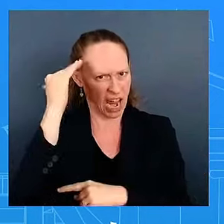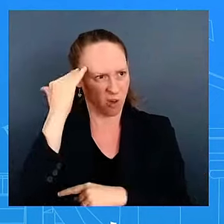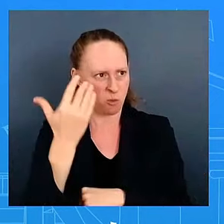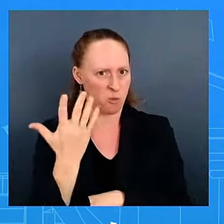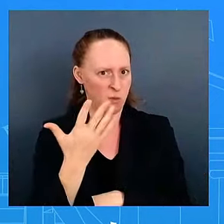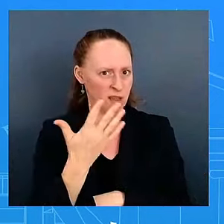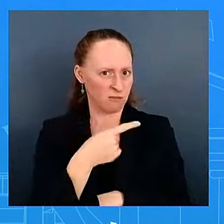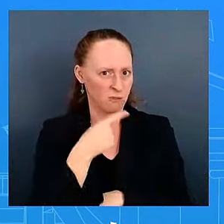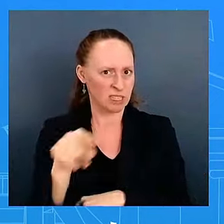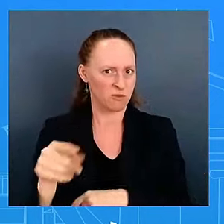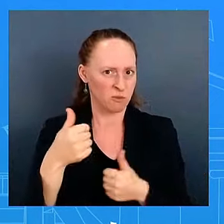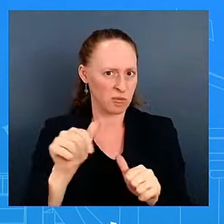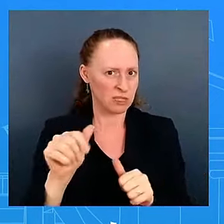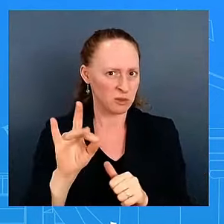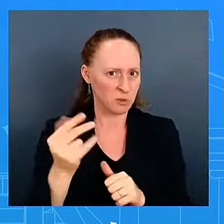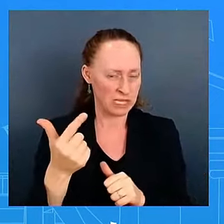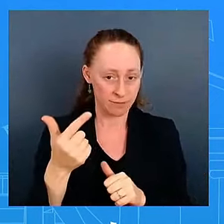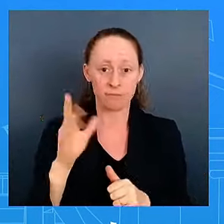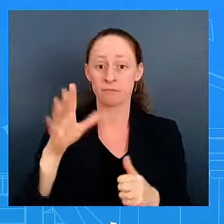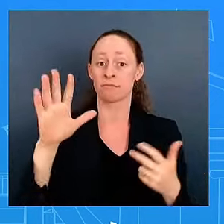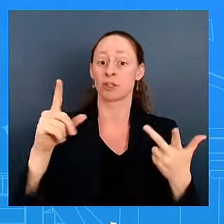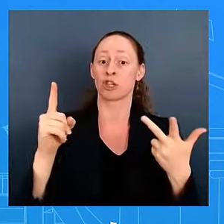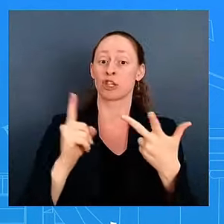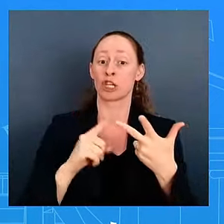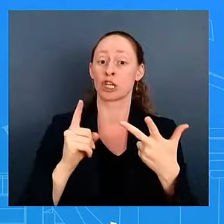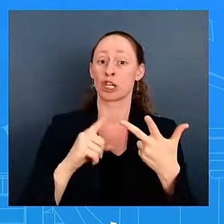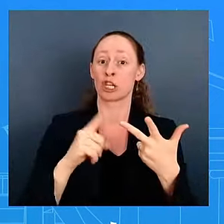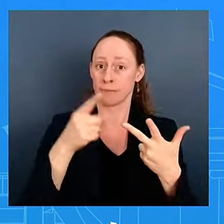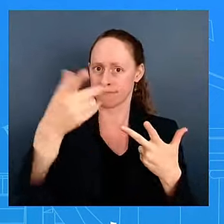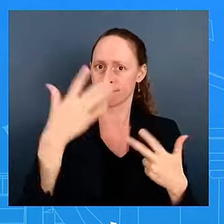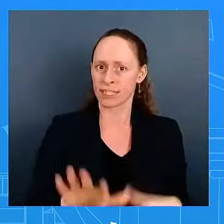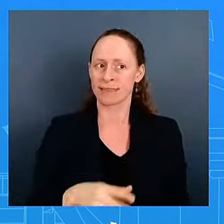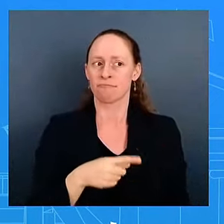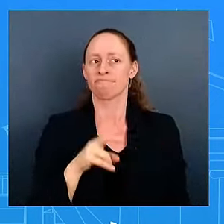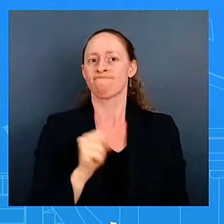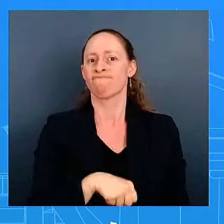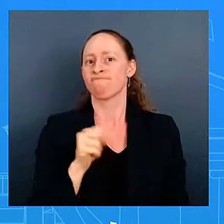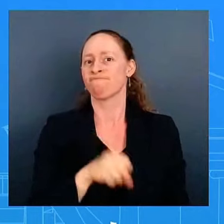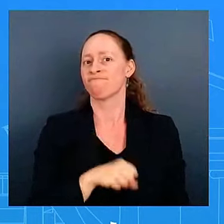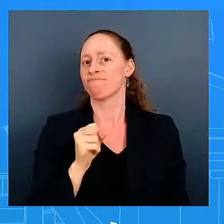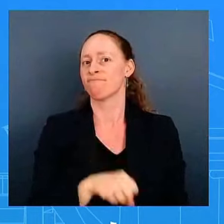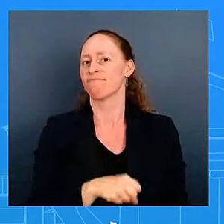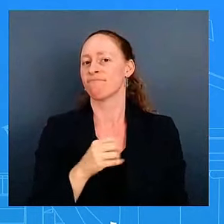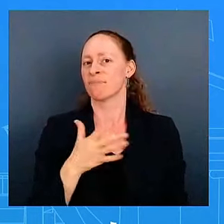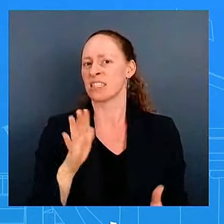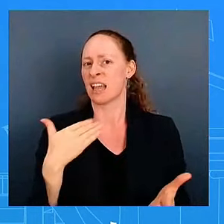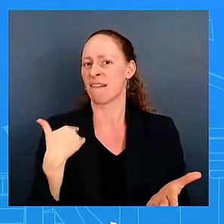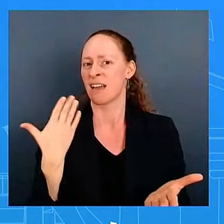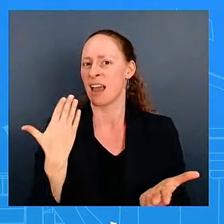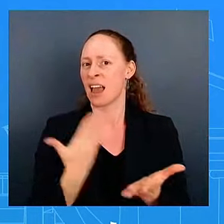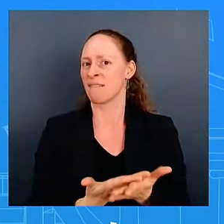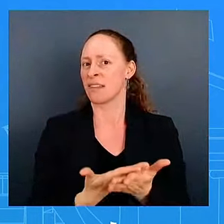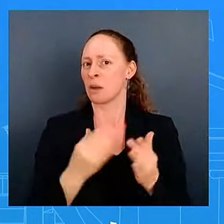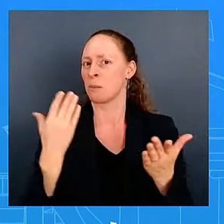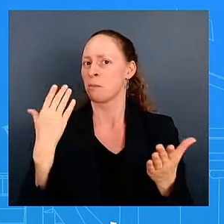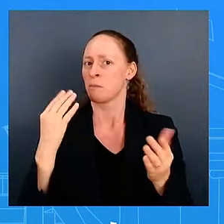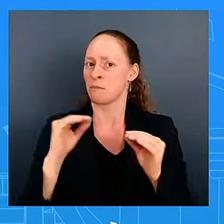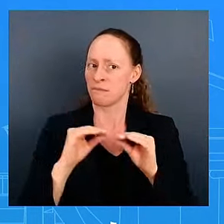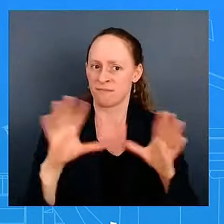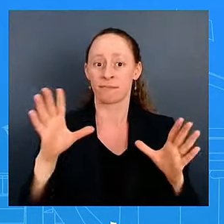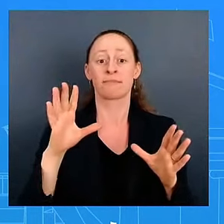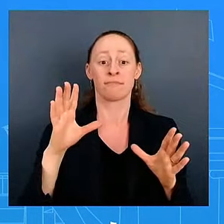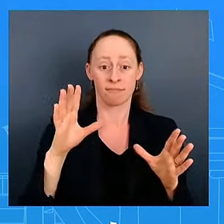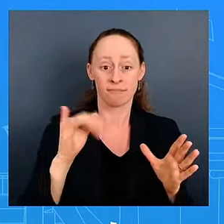have tried to seize on the debate performance to repeat some of the president's most embarrassing moments? So that's a very good